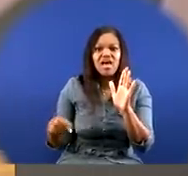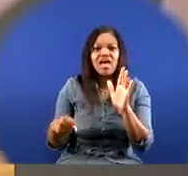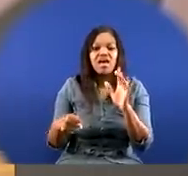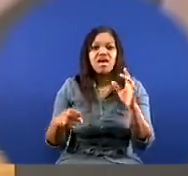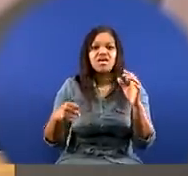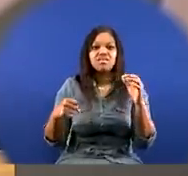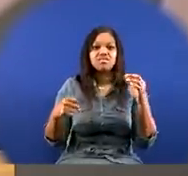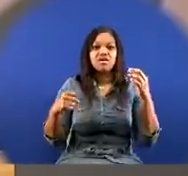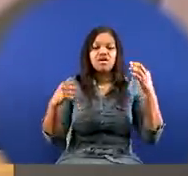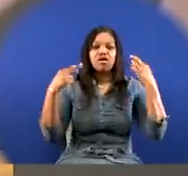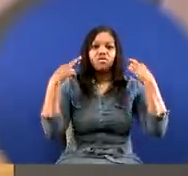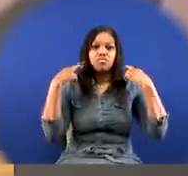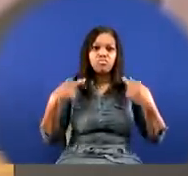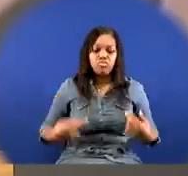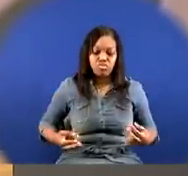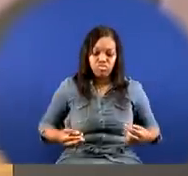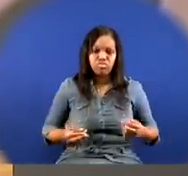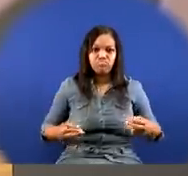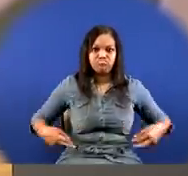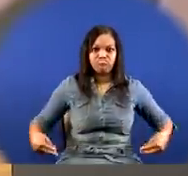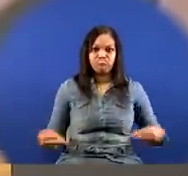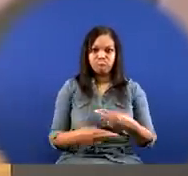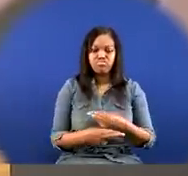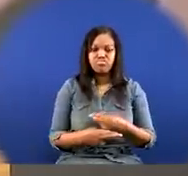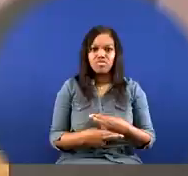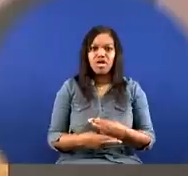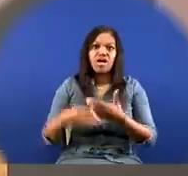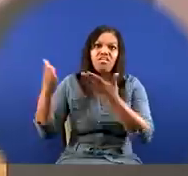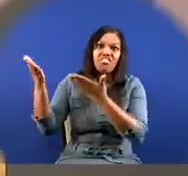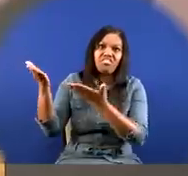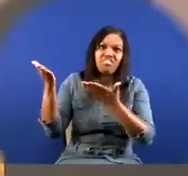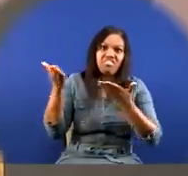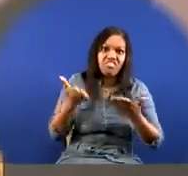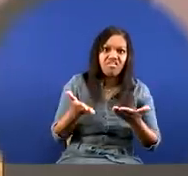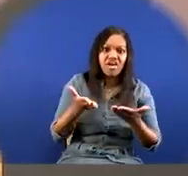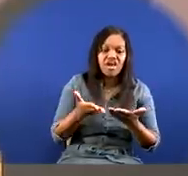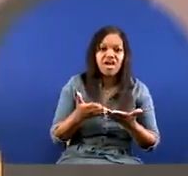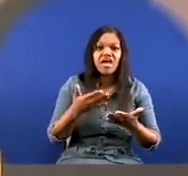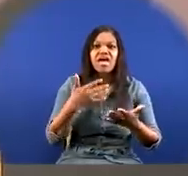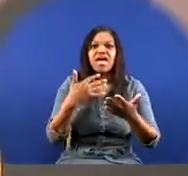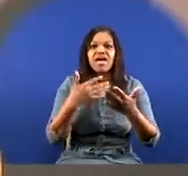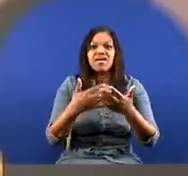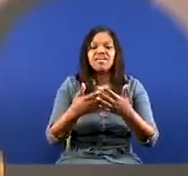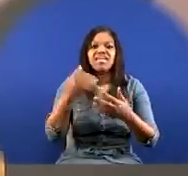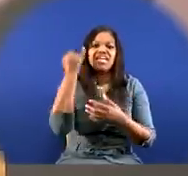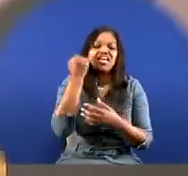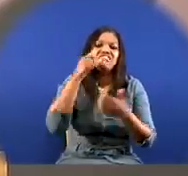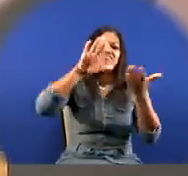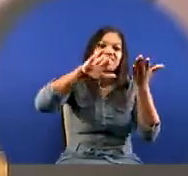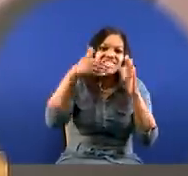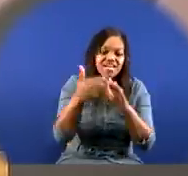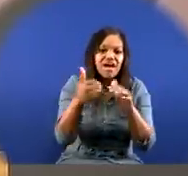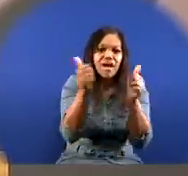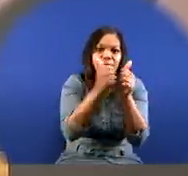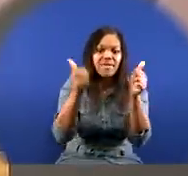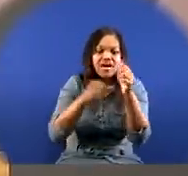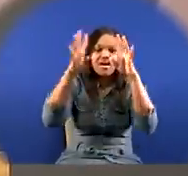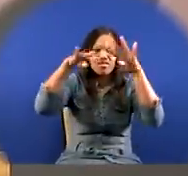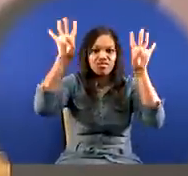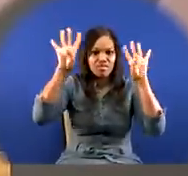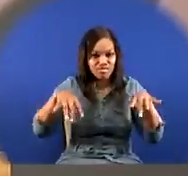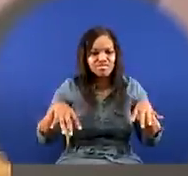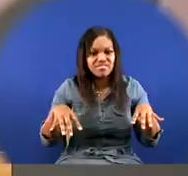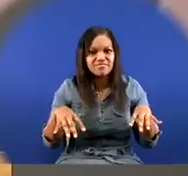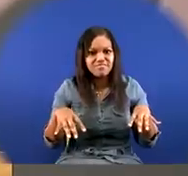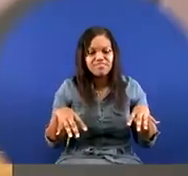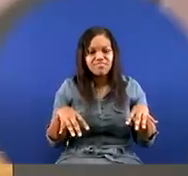rope around his waist to drag him out just in case he died behind the curtain that separated the Holy of